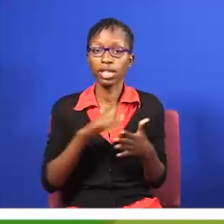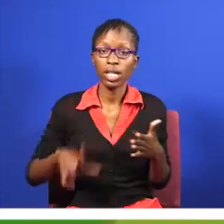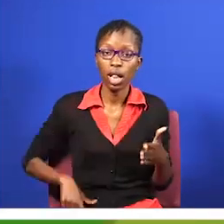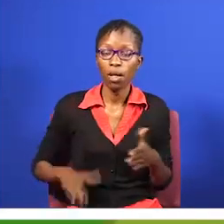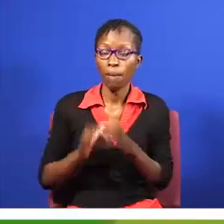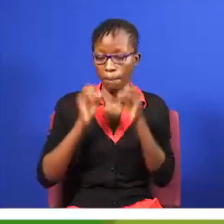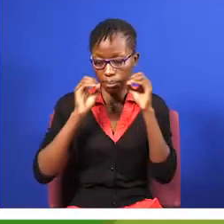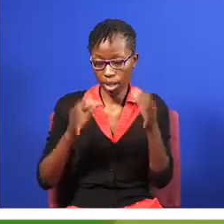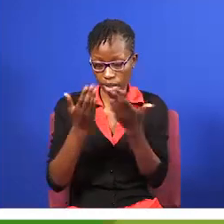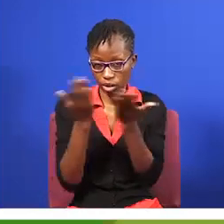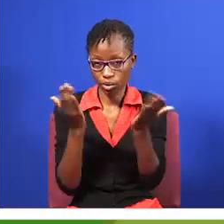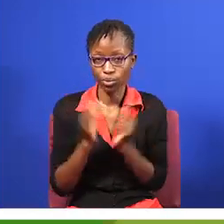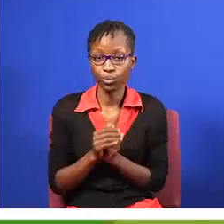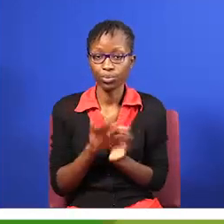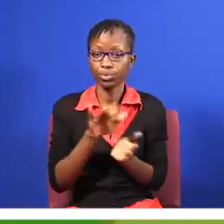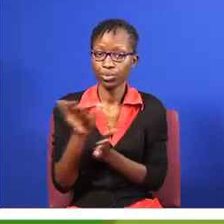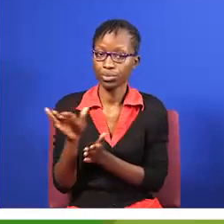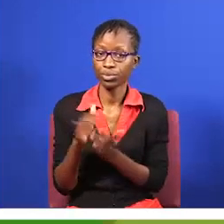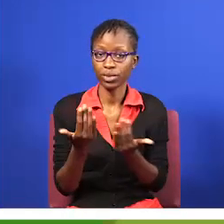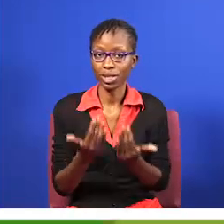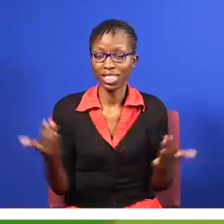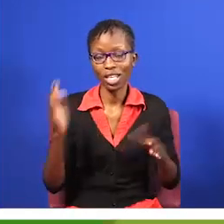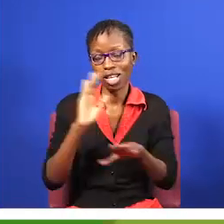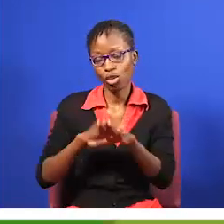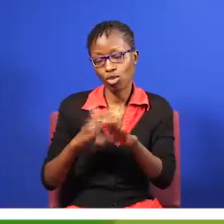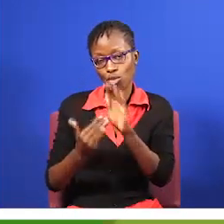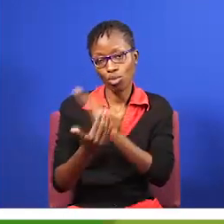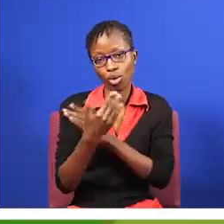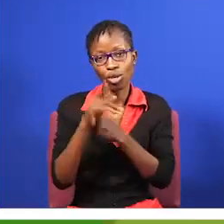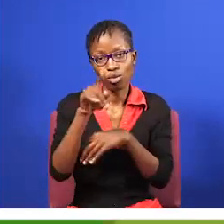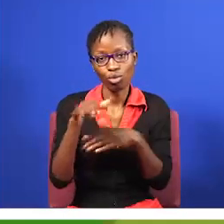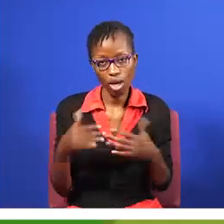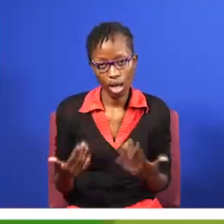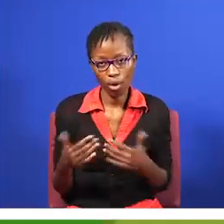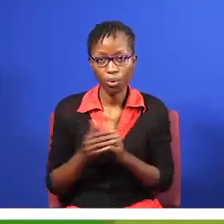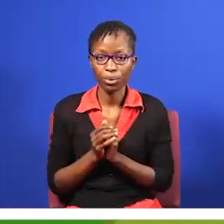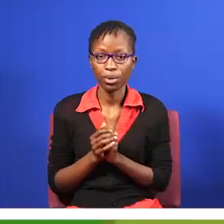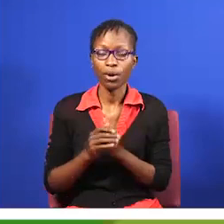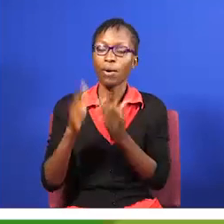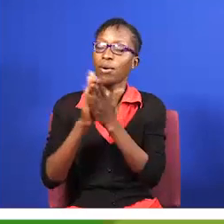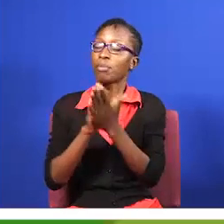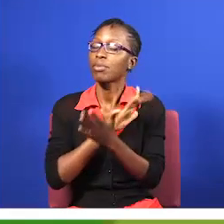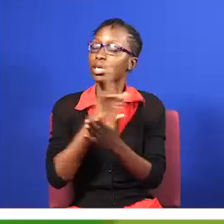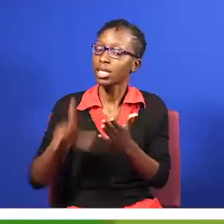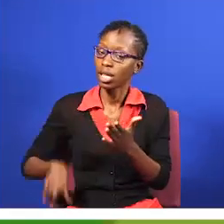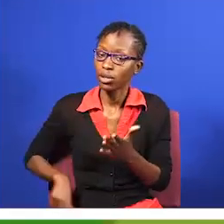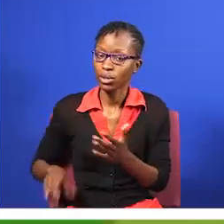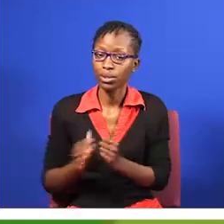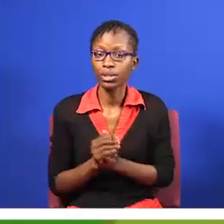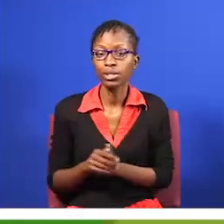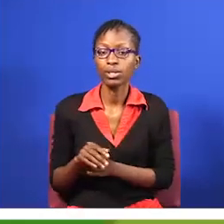Lord greatly bless you. Children, good morning and how are you? Praise the